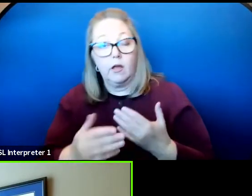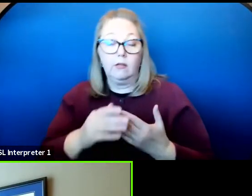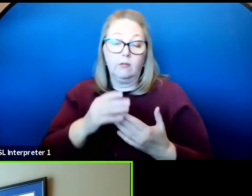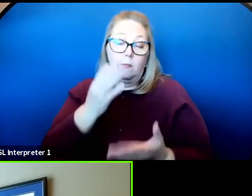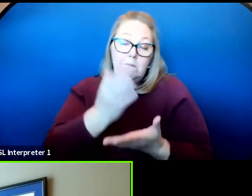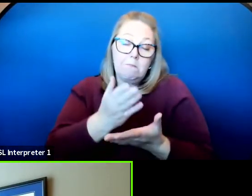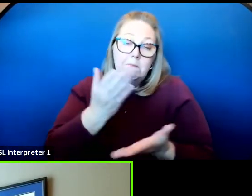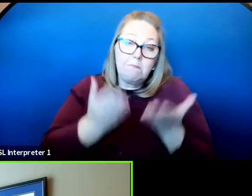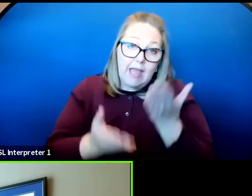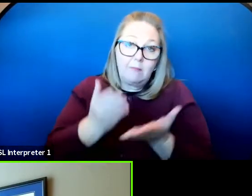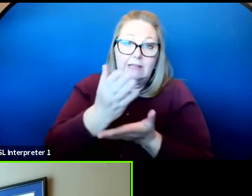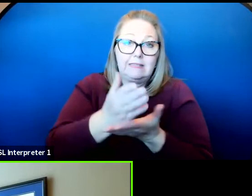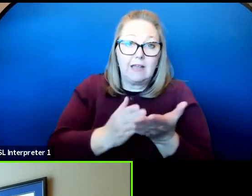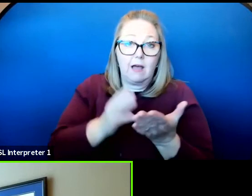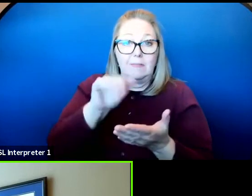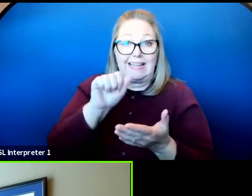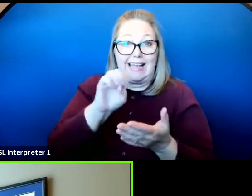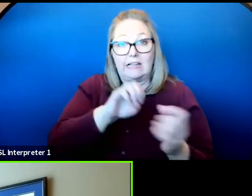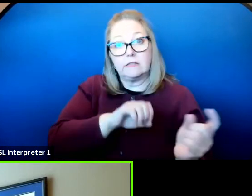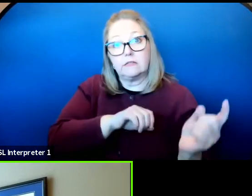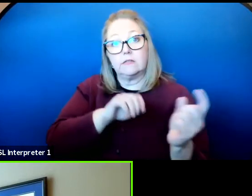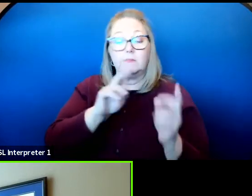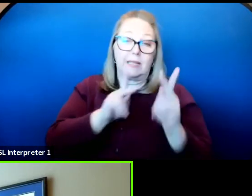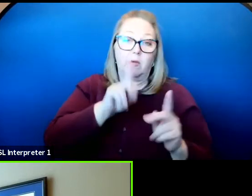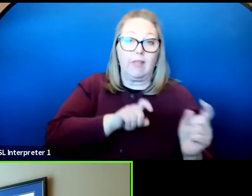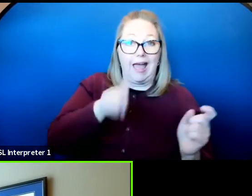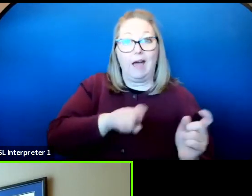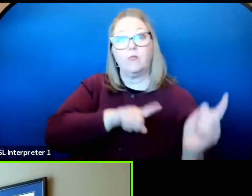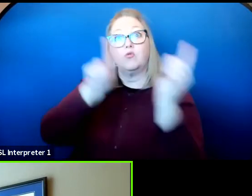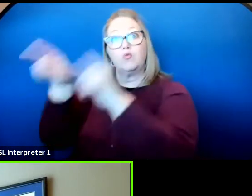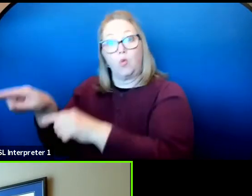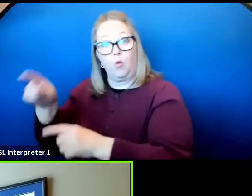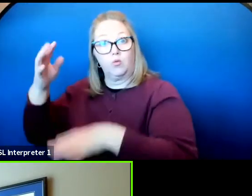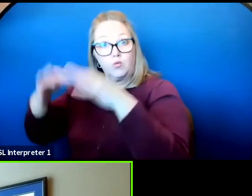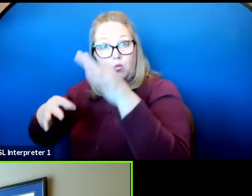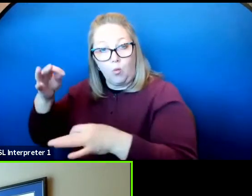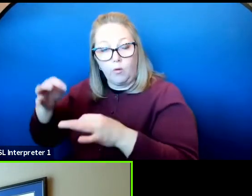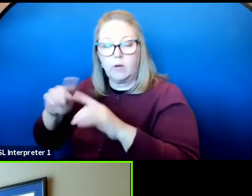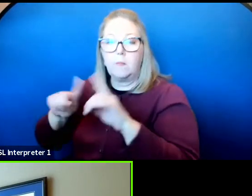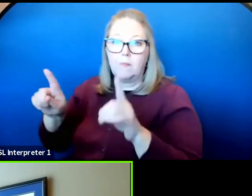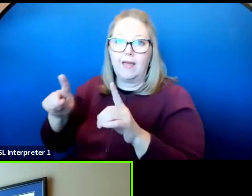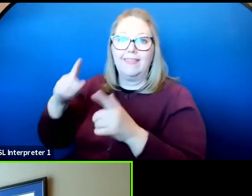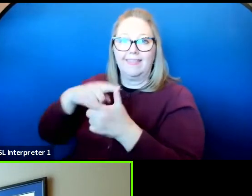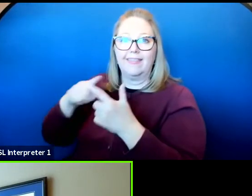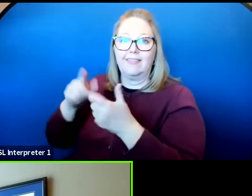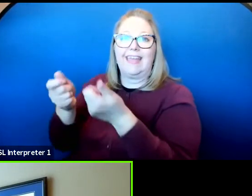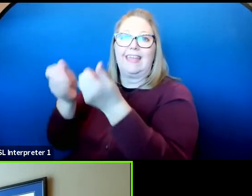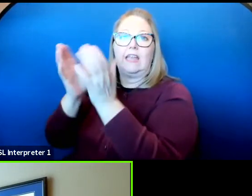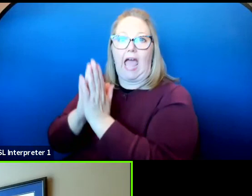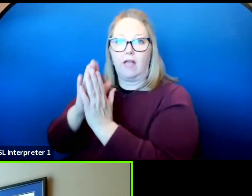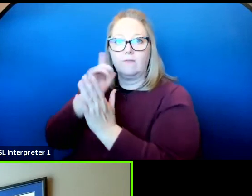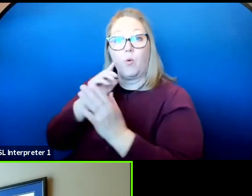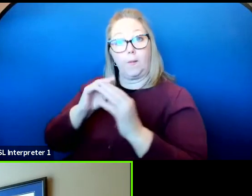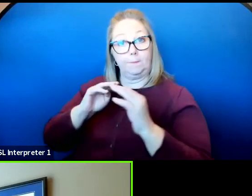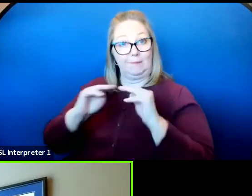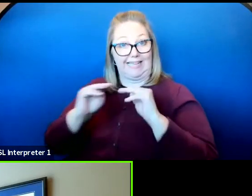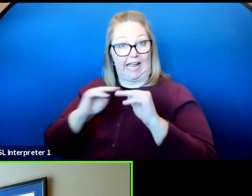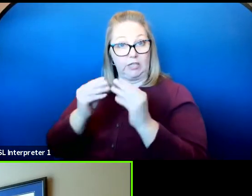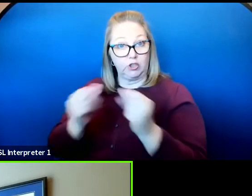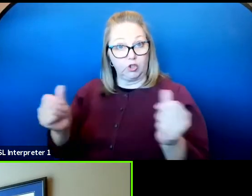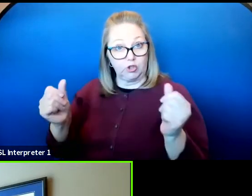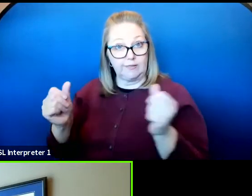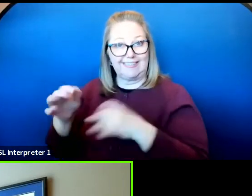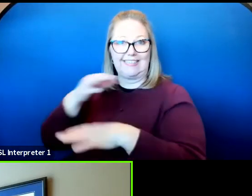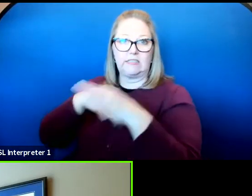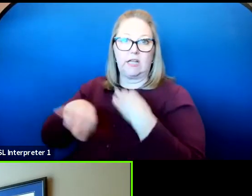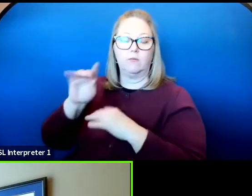court system. What the option there would then be is they have the option of requesting mediation. So